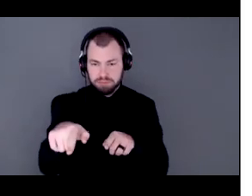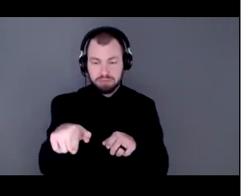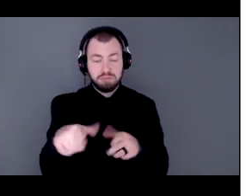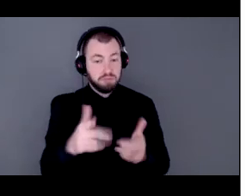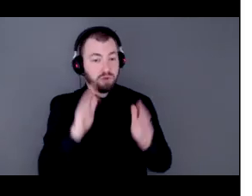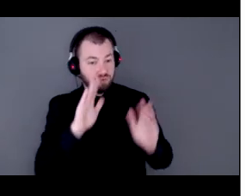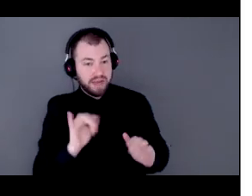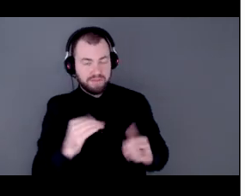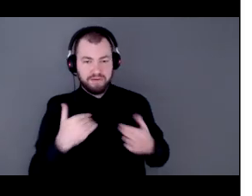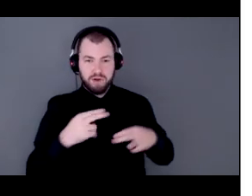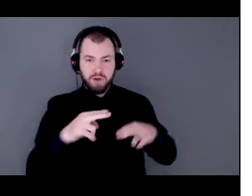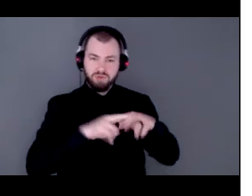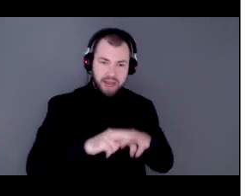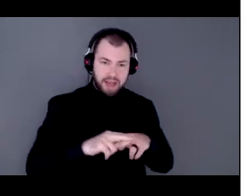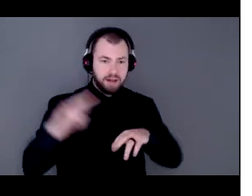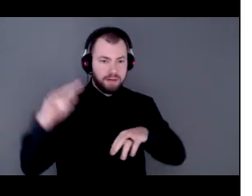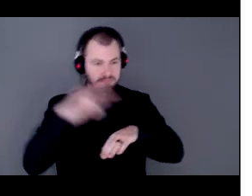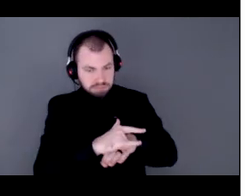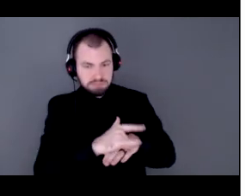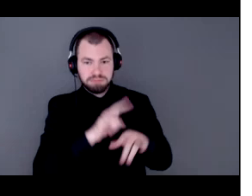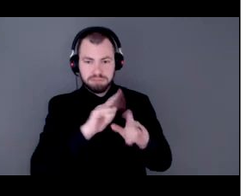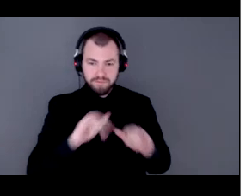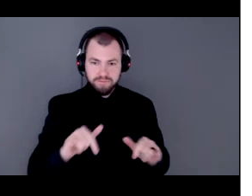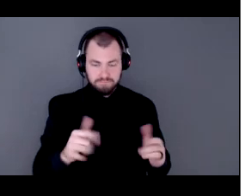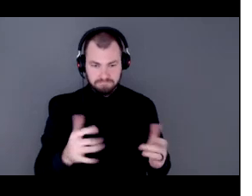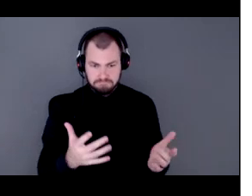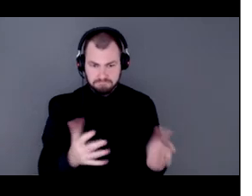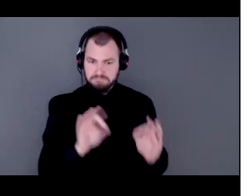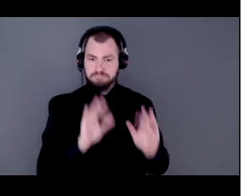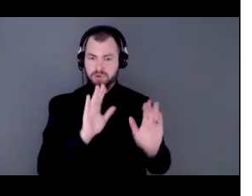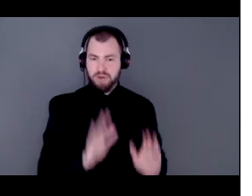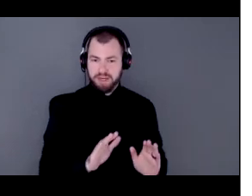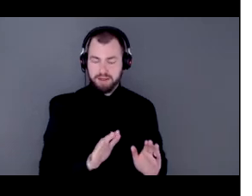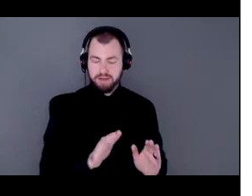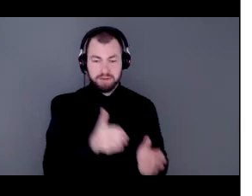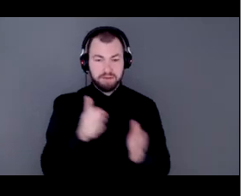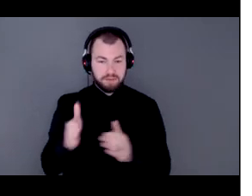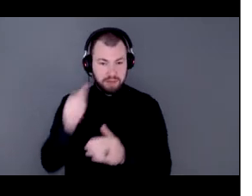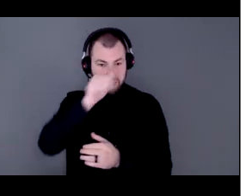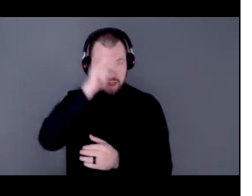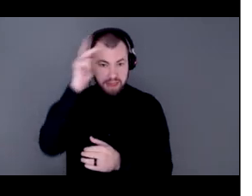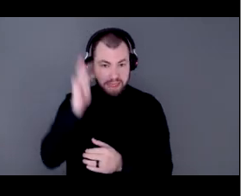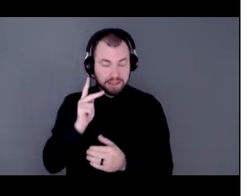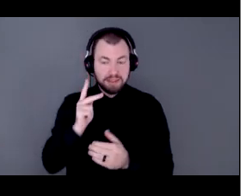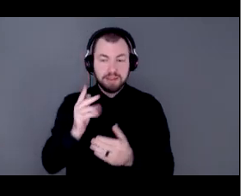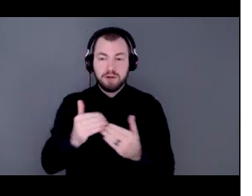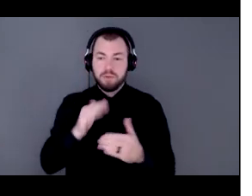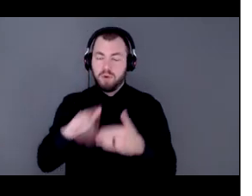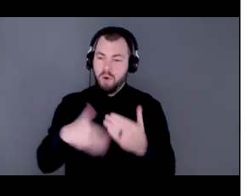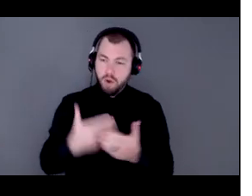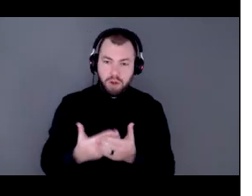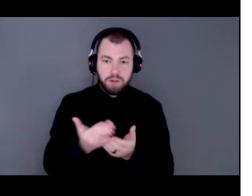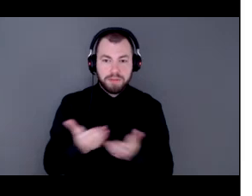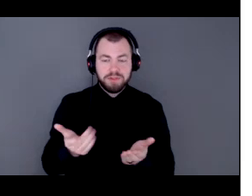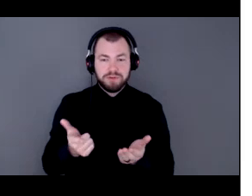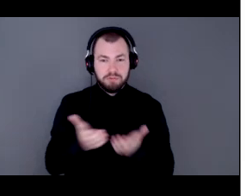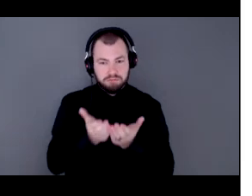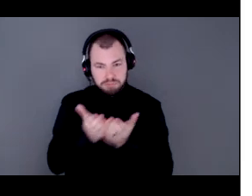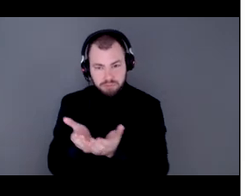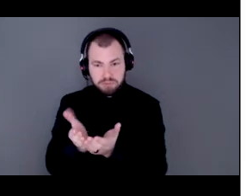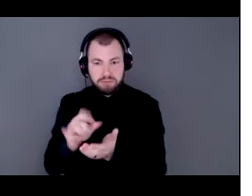and road, which are very affordable ways to move material. But in Alaska, almost all of our material is moved by barge and by air, and it's